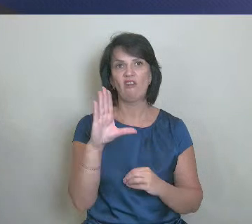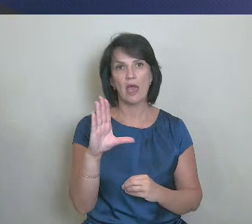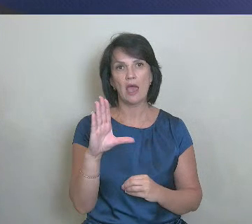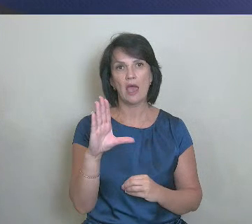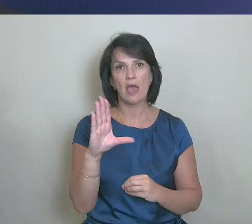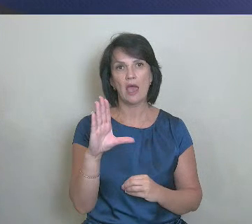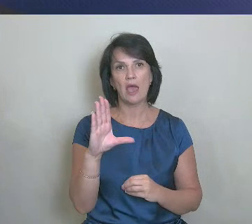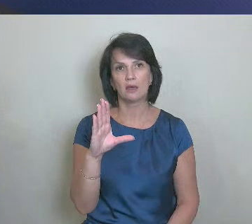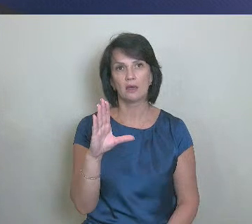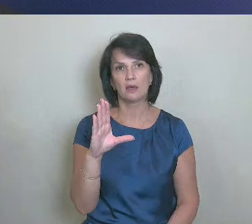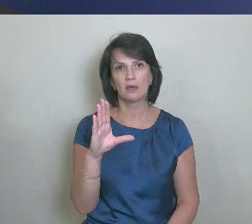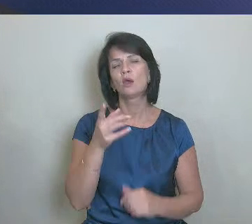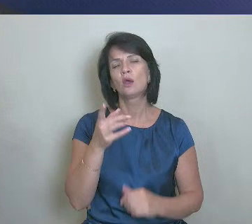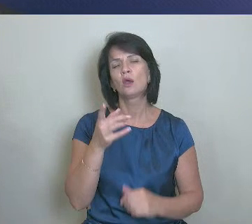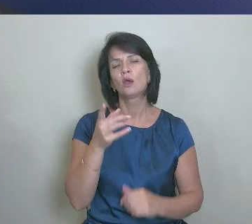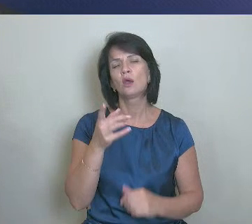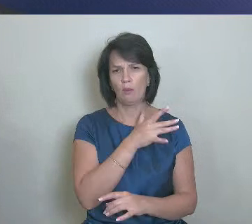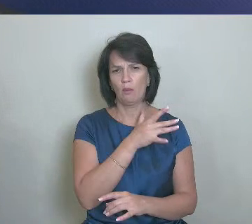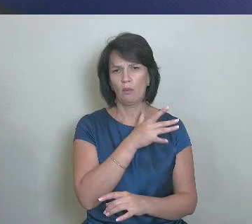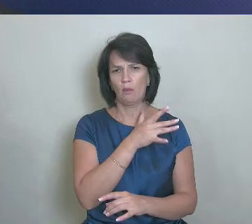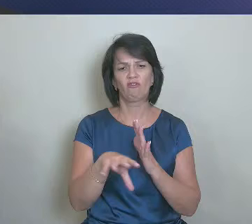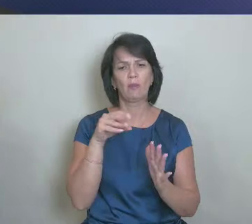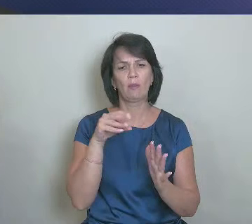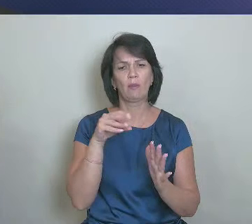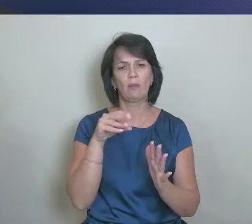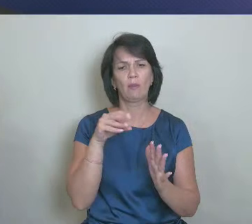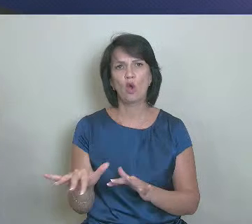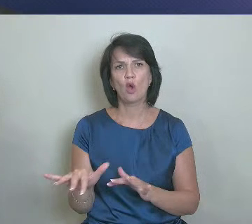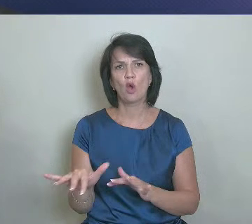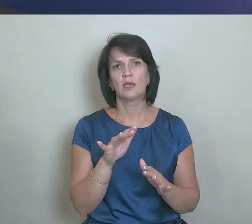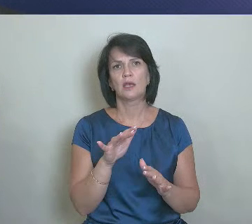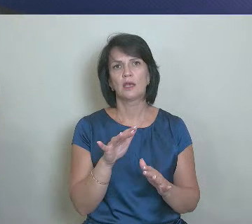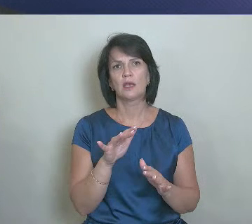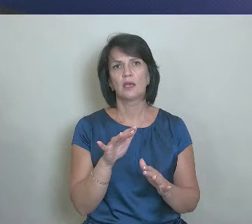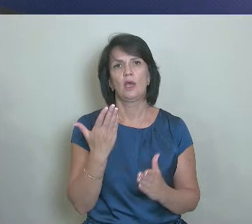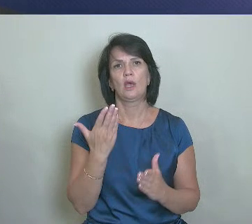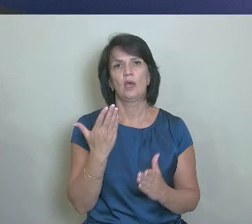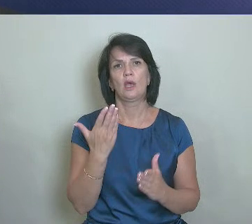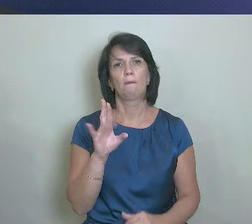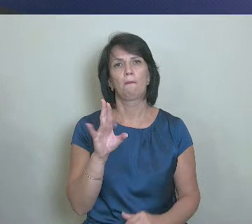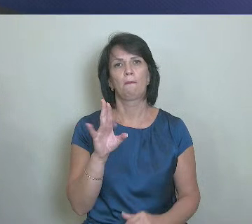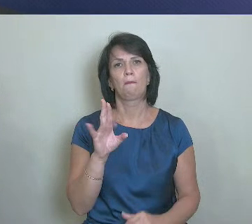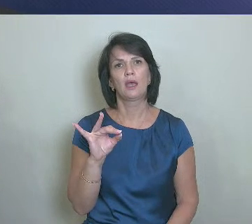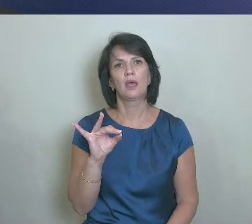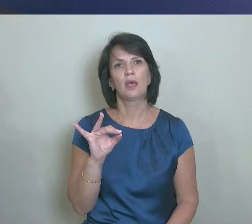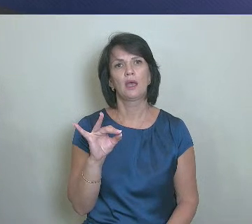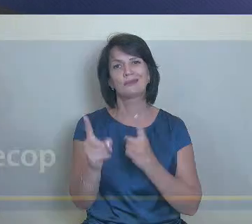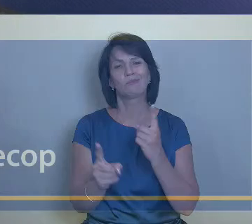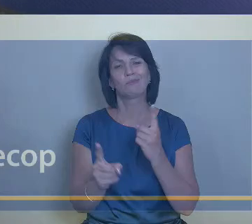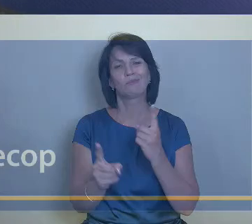that's September 9, 10, September 20 or so. You understand that during the